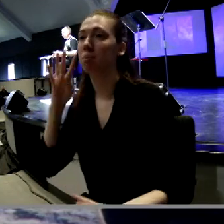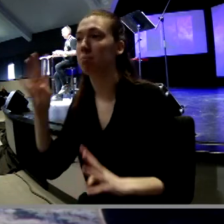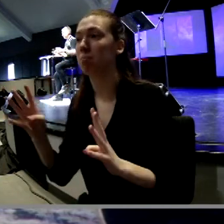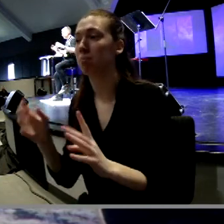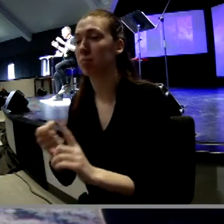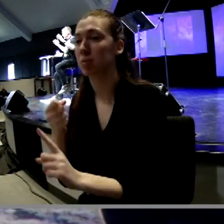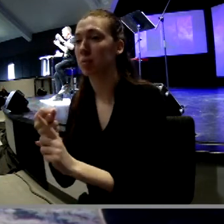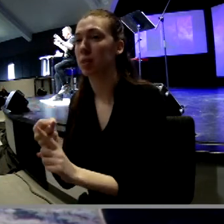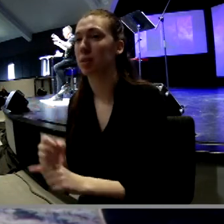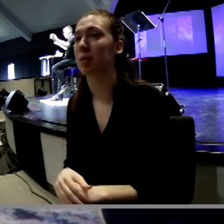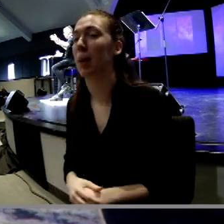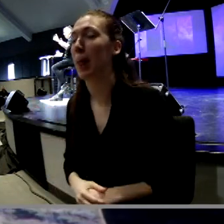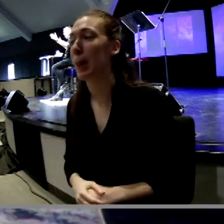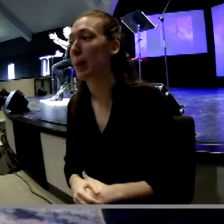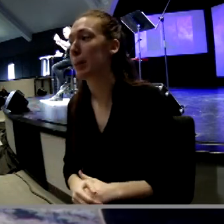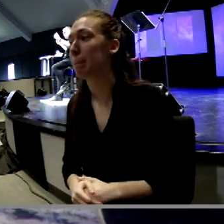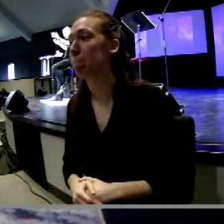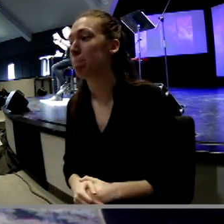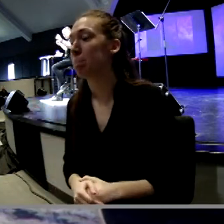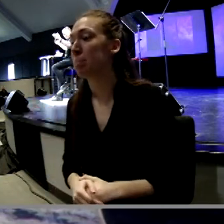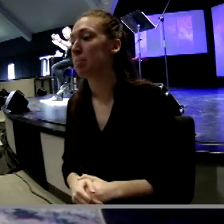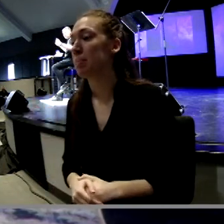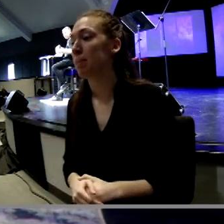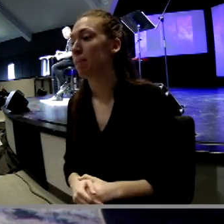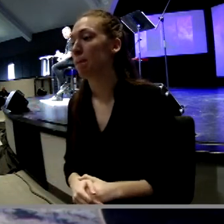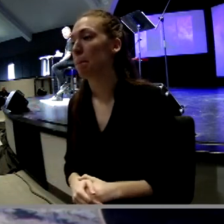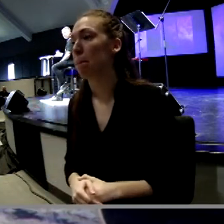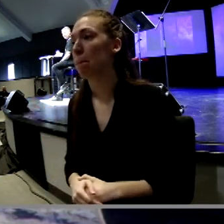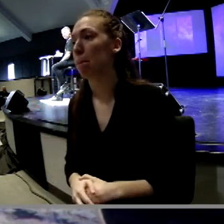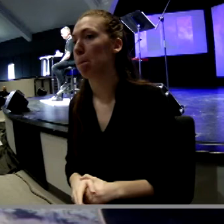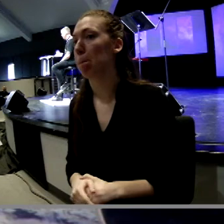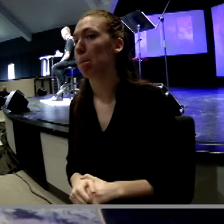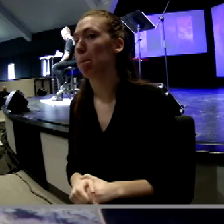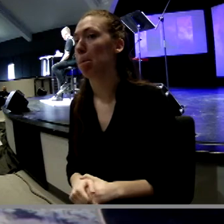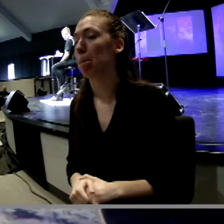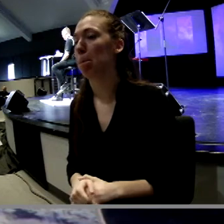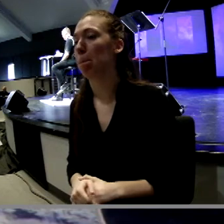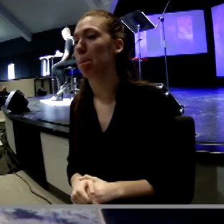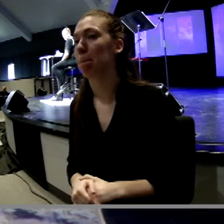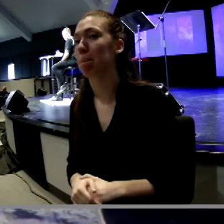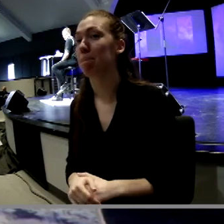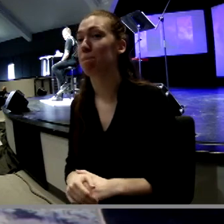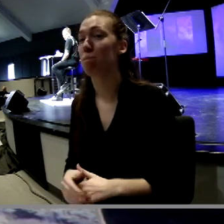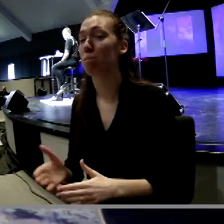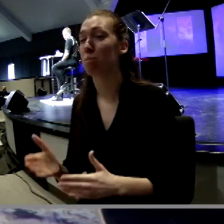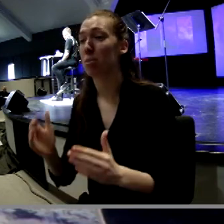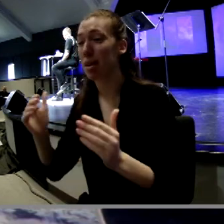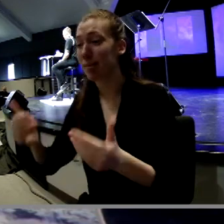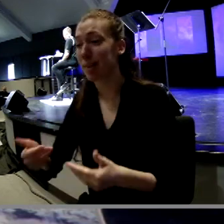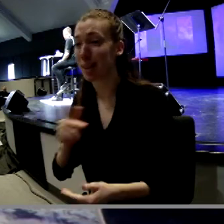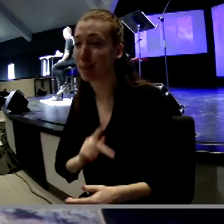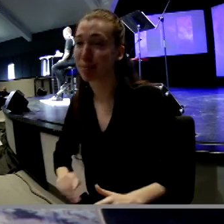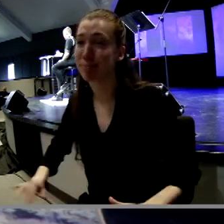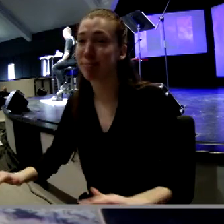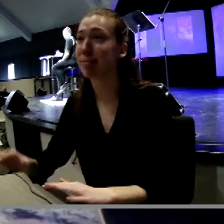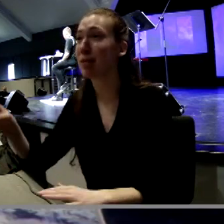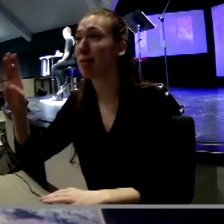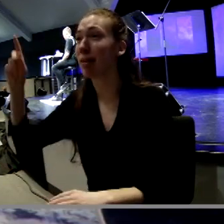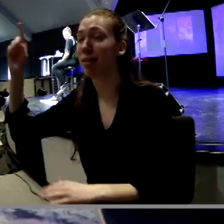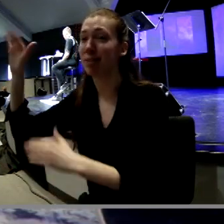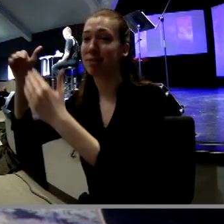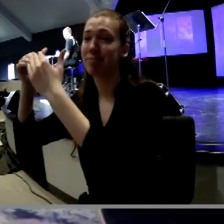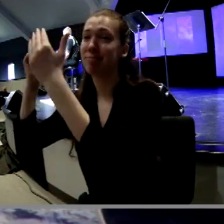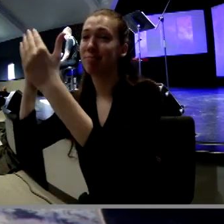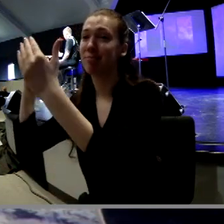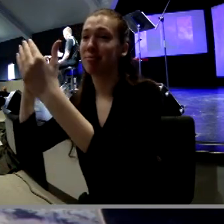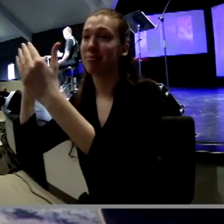default story. And I'm inviting you into a big one. It's the kingdom of God. And it's endless.